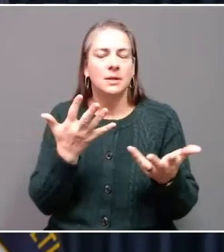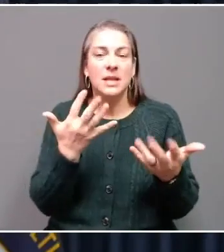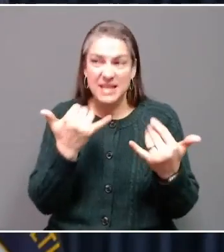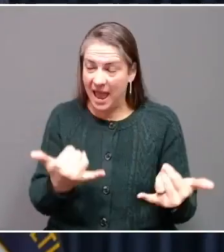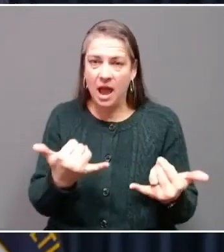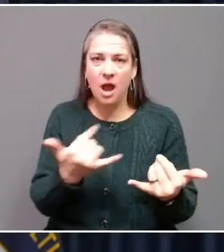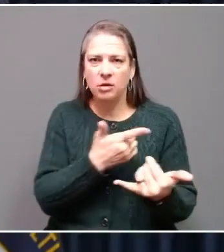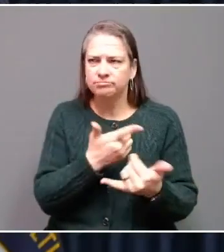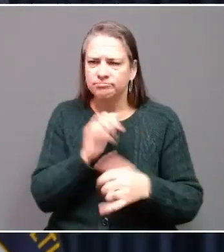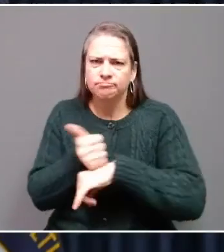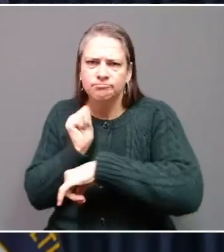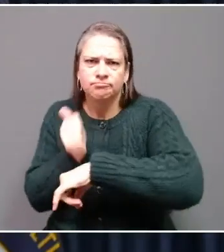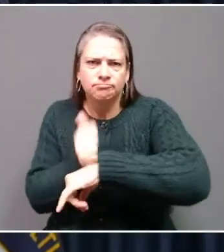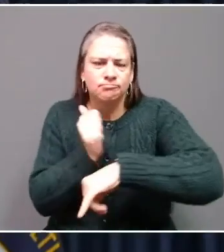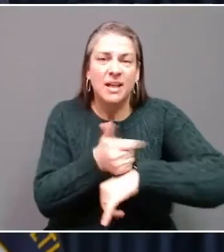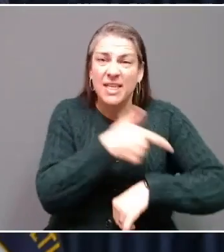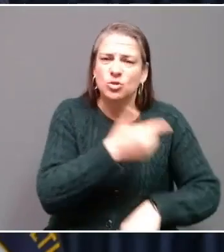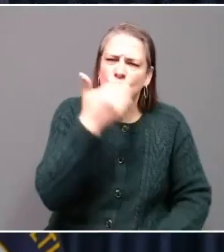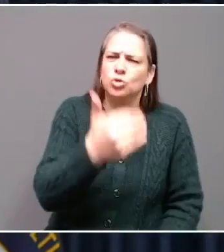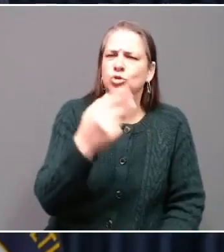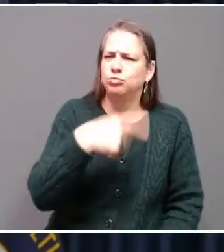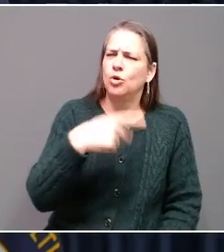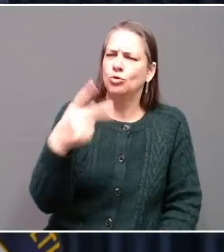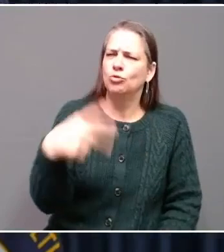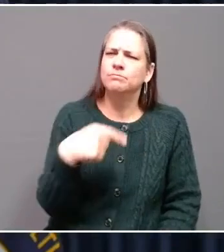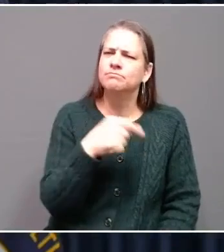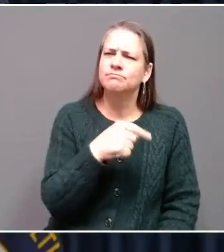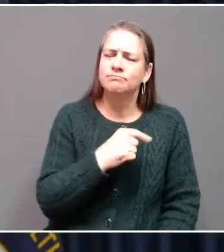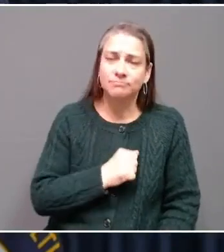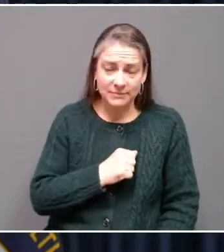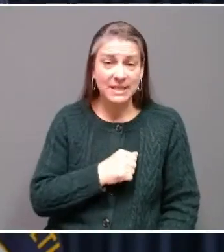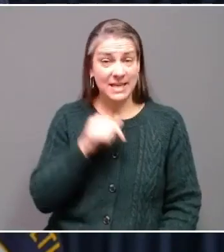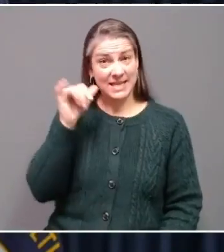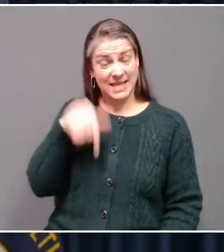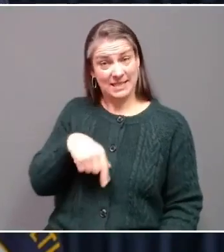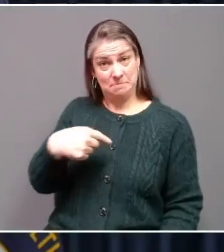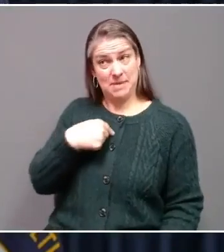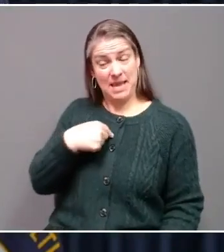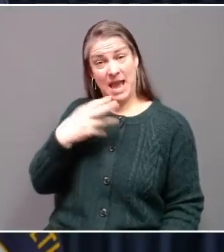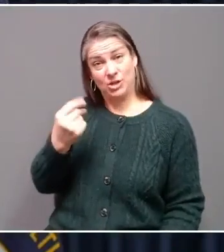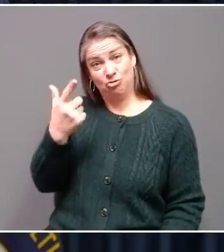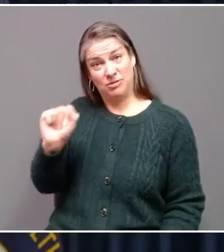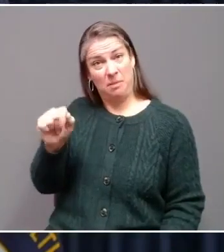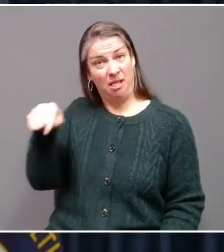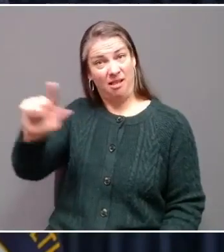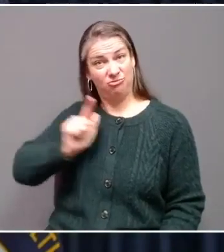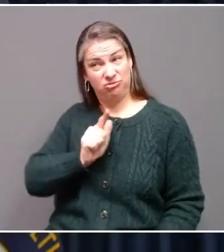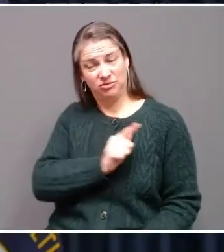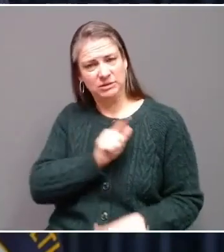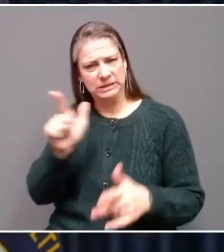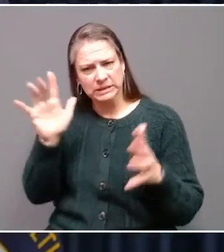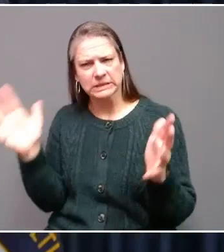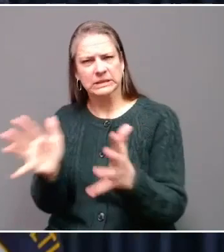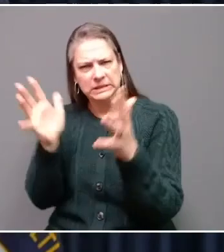was created in a great way. And this was myself and the General Assembly hammering this out actually during COVID up in the Supreme Court